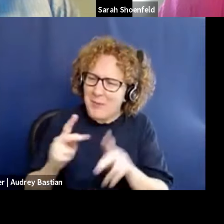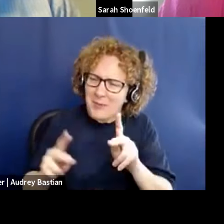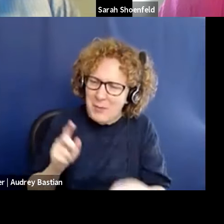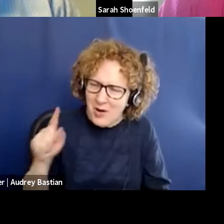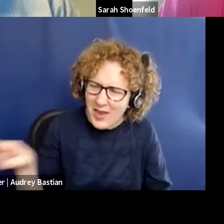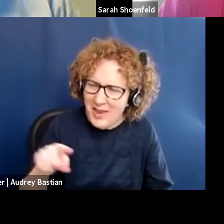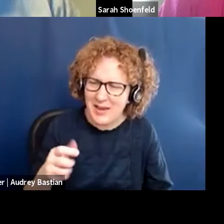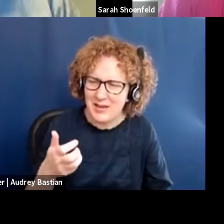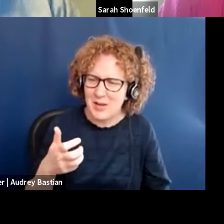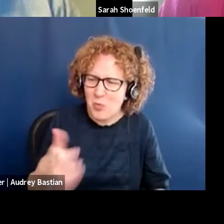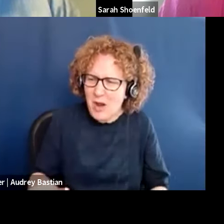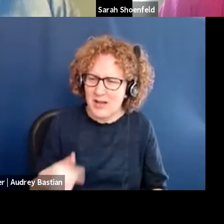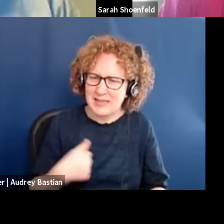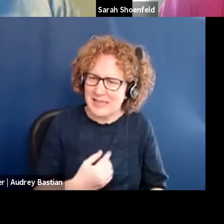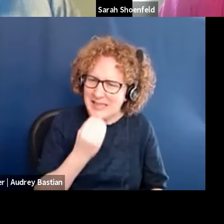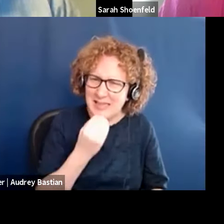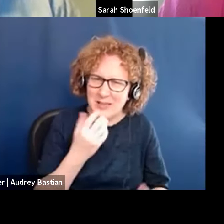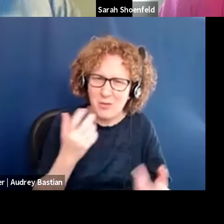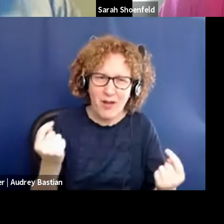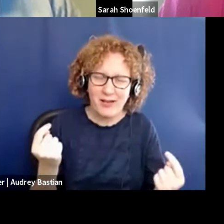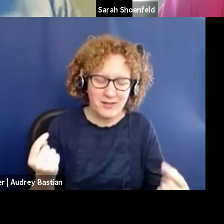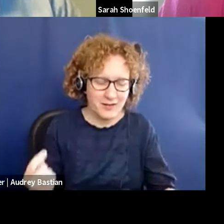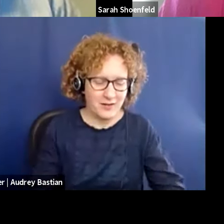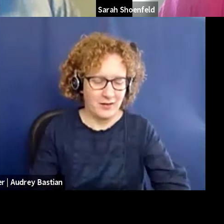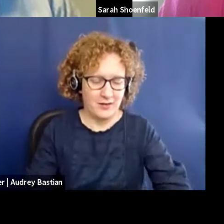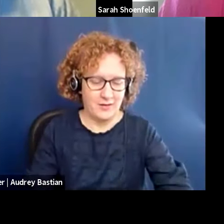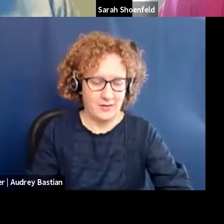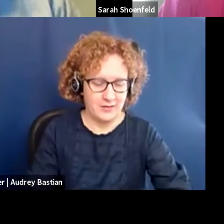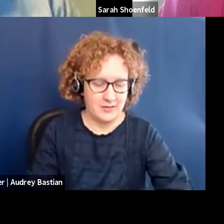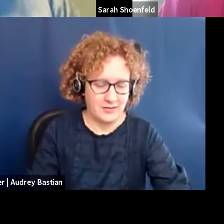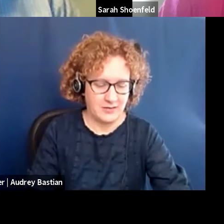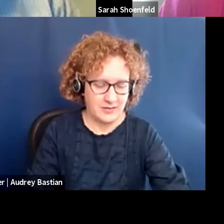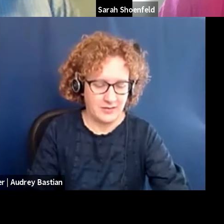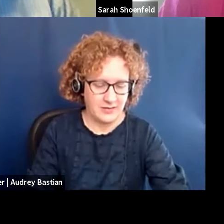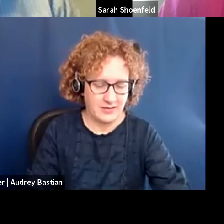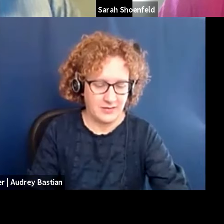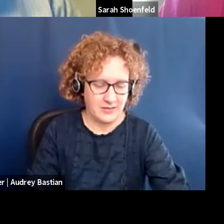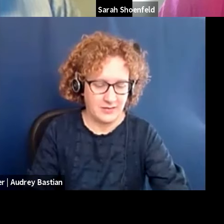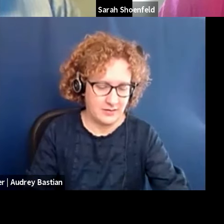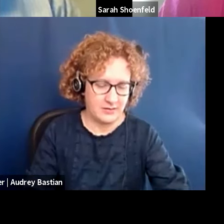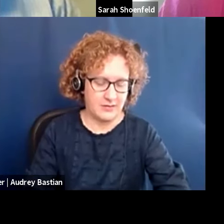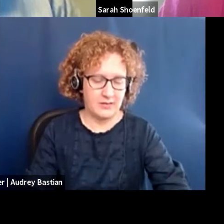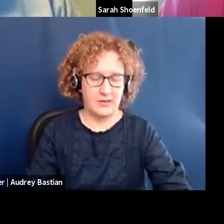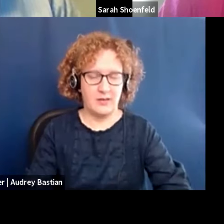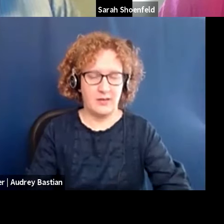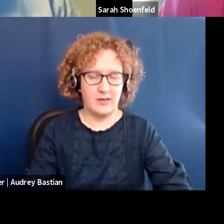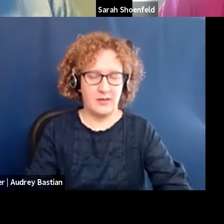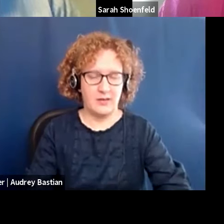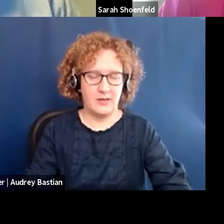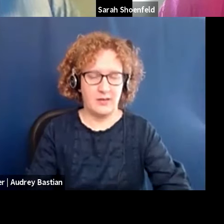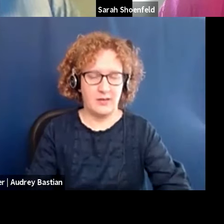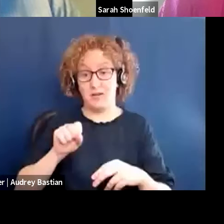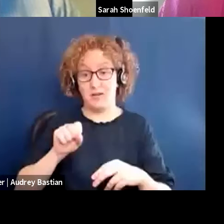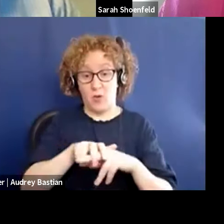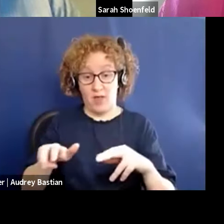They don't even want you to have food. I was sitting on the sofa and there was a knock on the door. And it was Neighbors Incorporated.